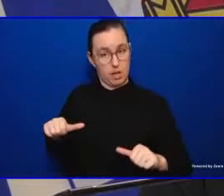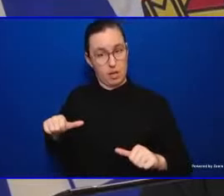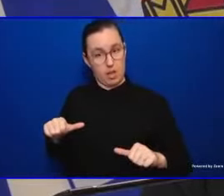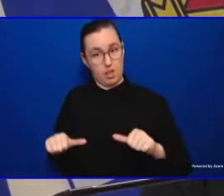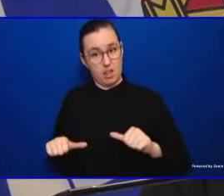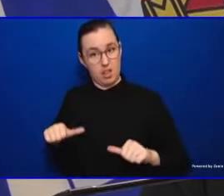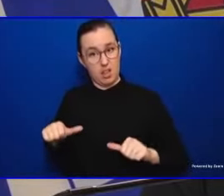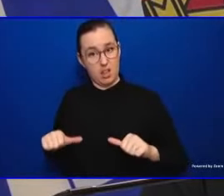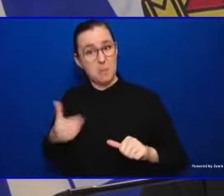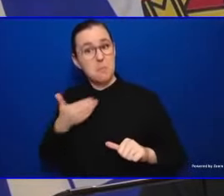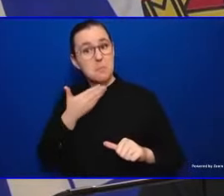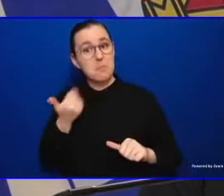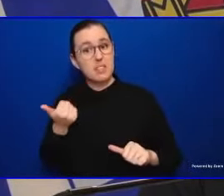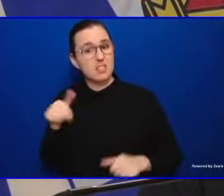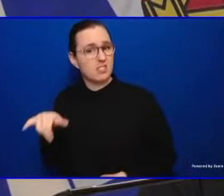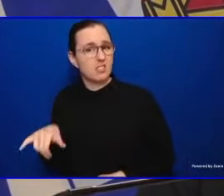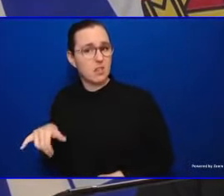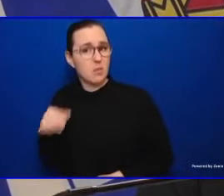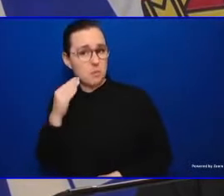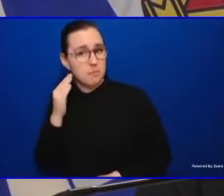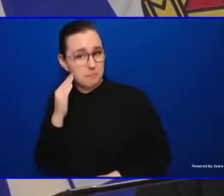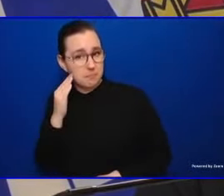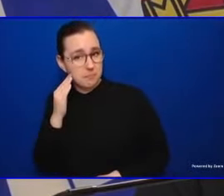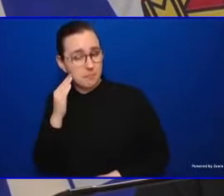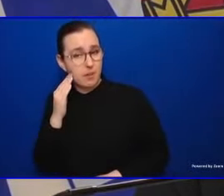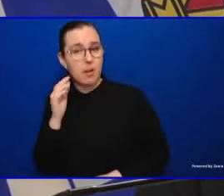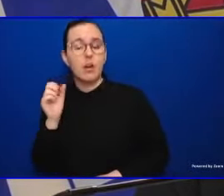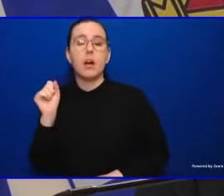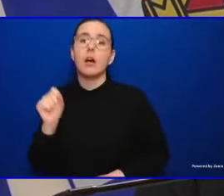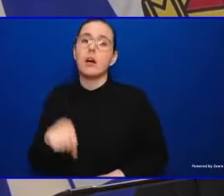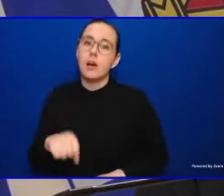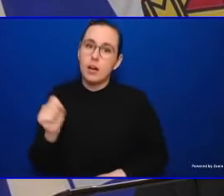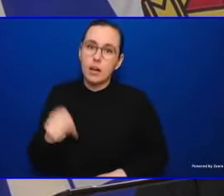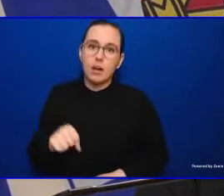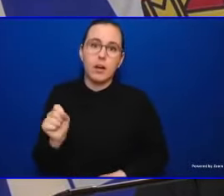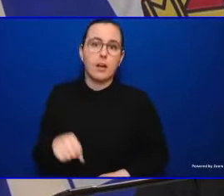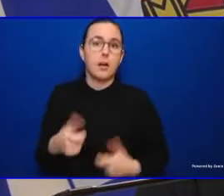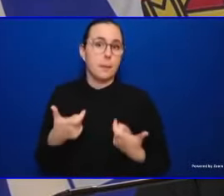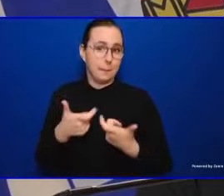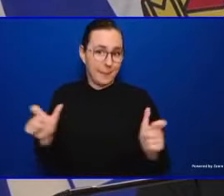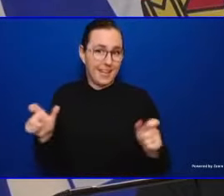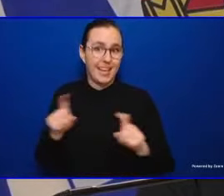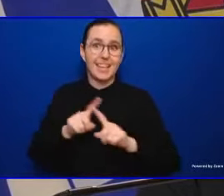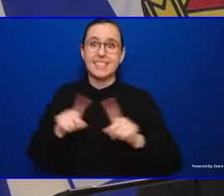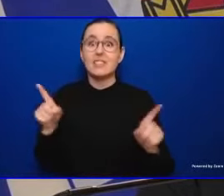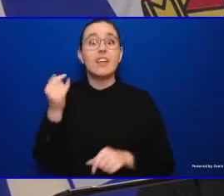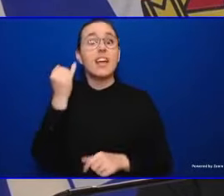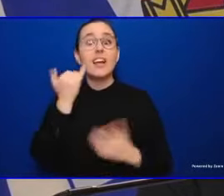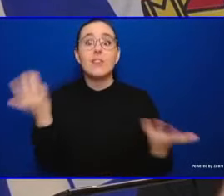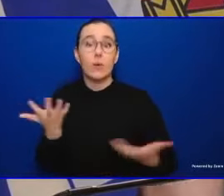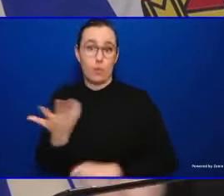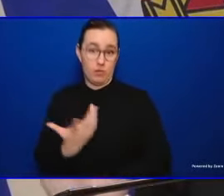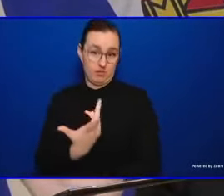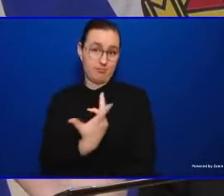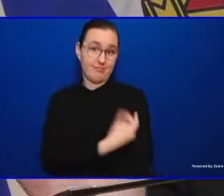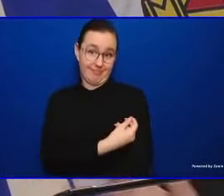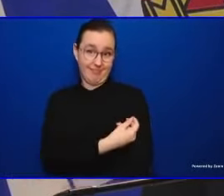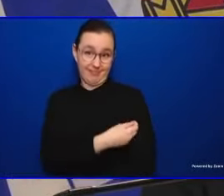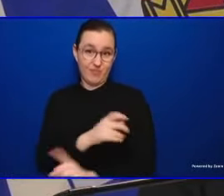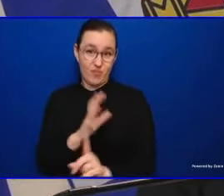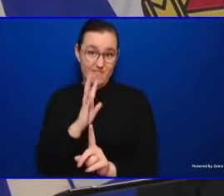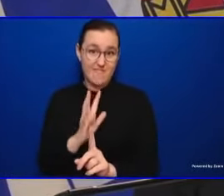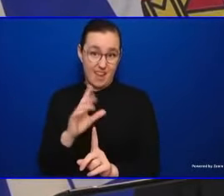huge difference if they're vaccinated, especially the 5 to 11. And I encourage all young people to get vaccinated. We know, and we're seeing